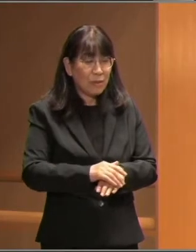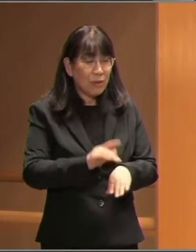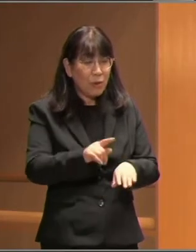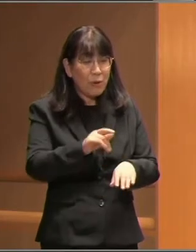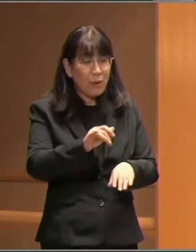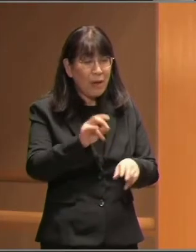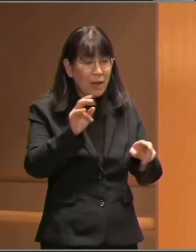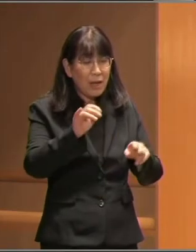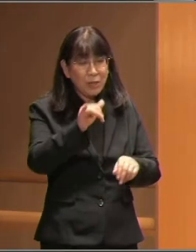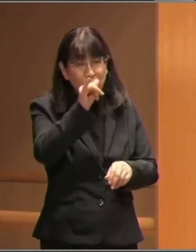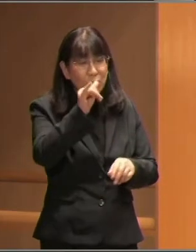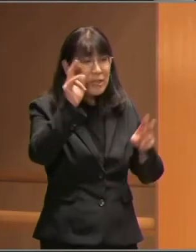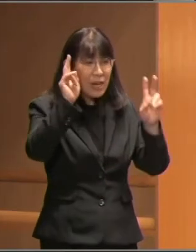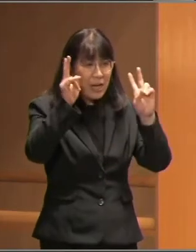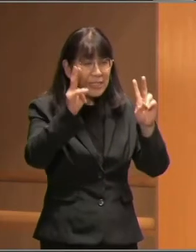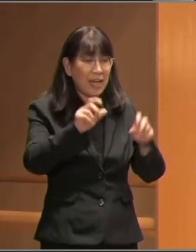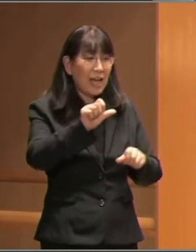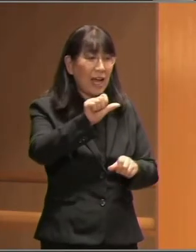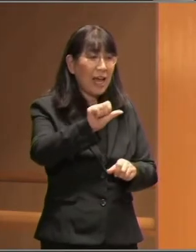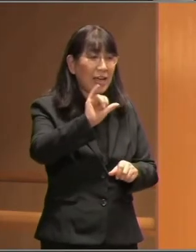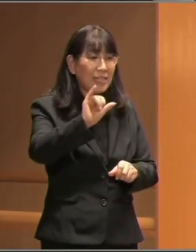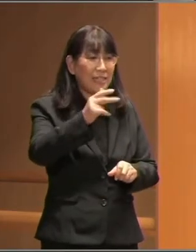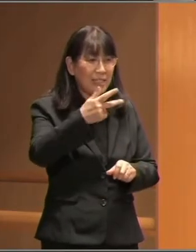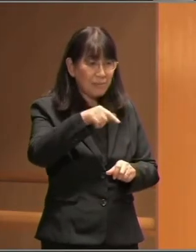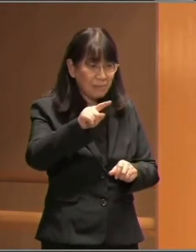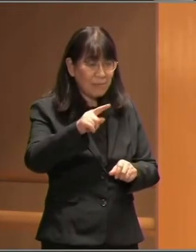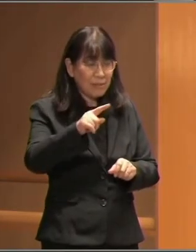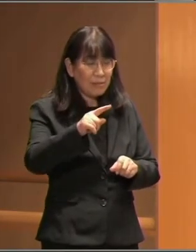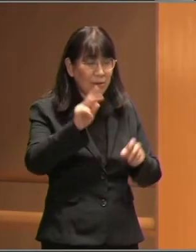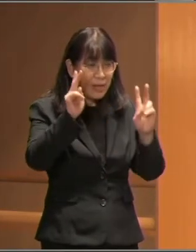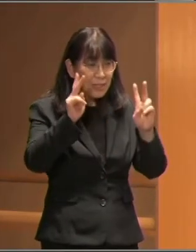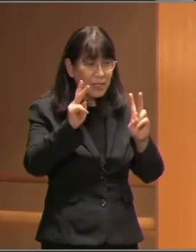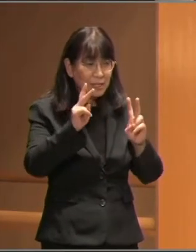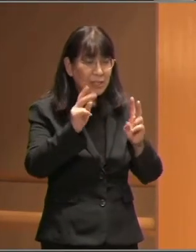This was made by icing.